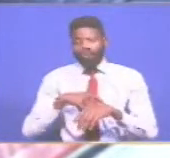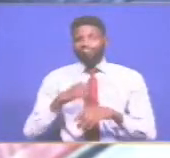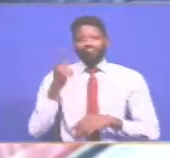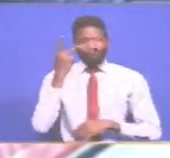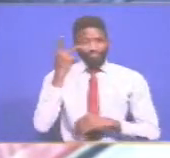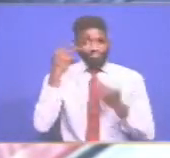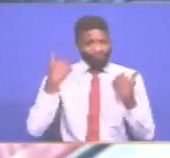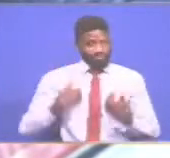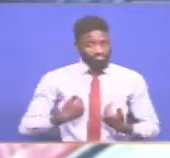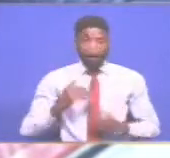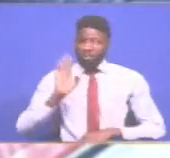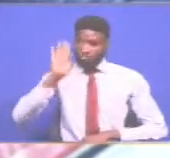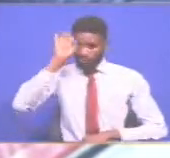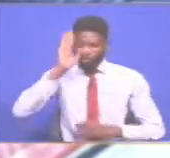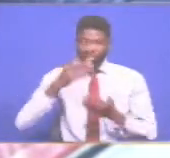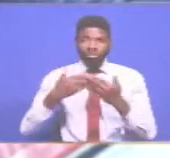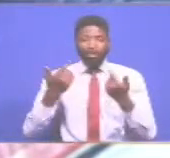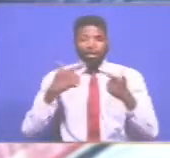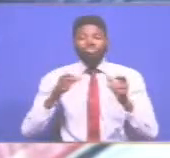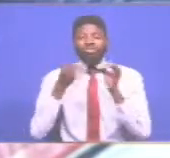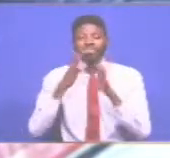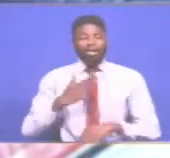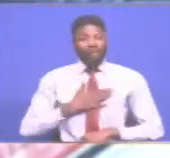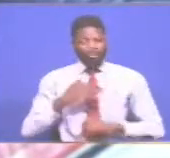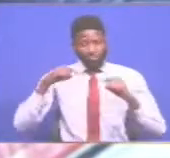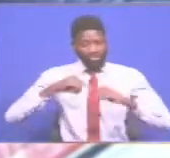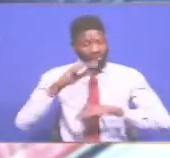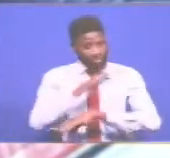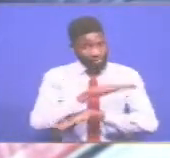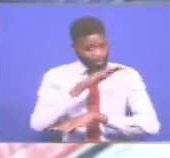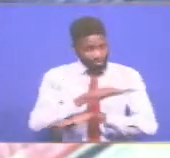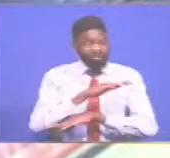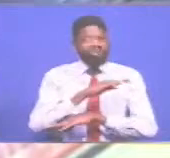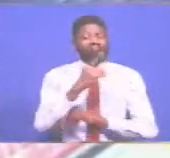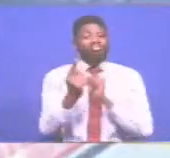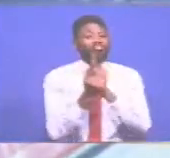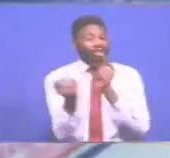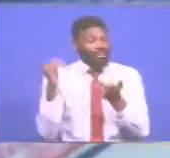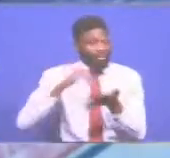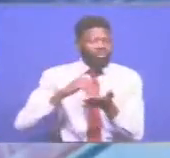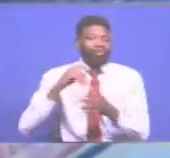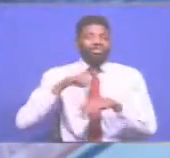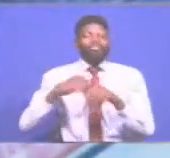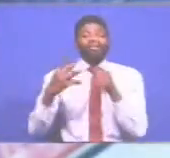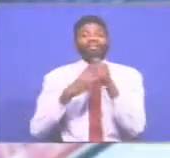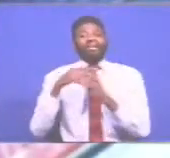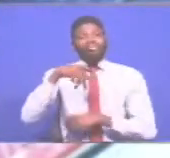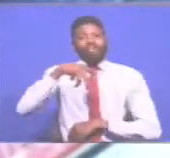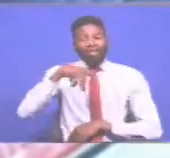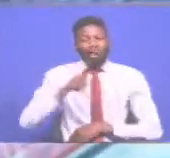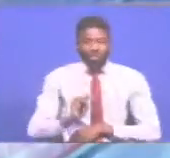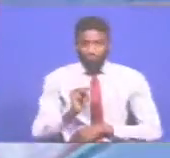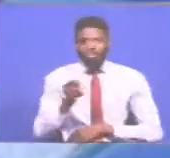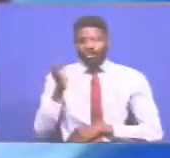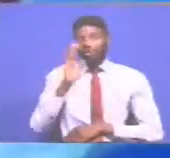Abuli has been a sign language interpreter this afternoon. I'll see you again at 9 p.m. God willing. Take